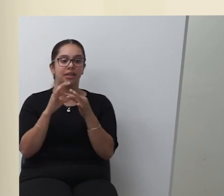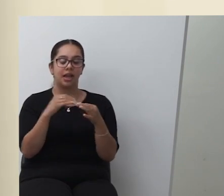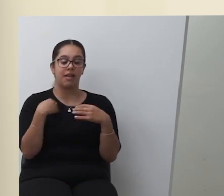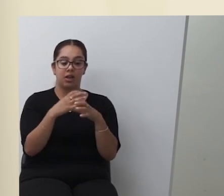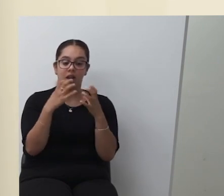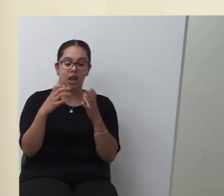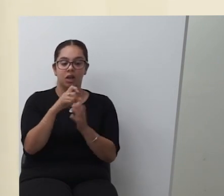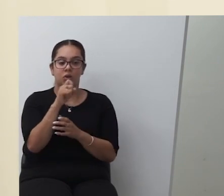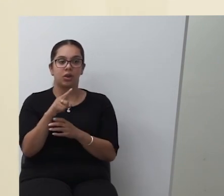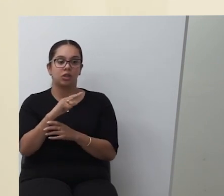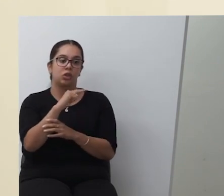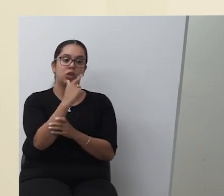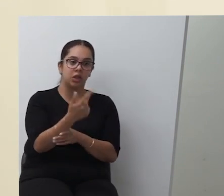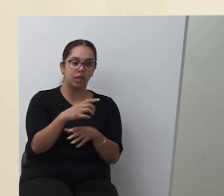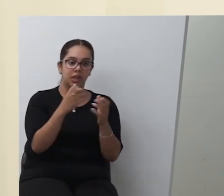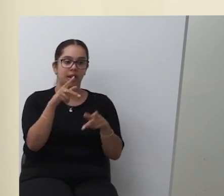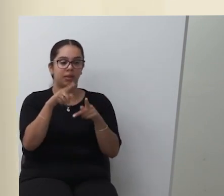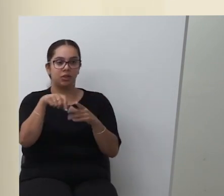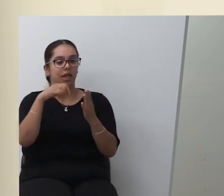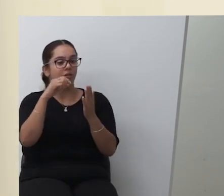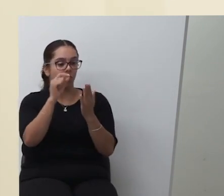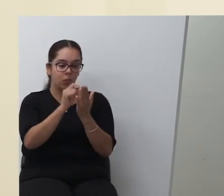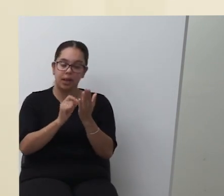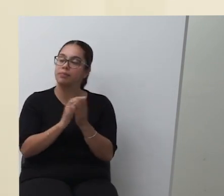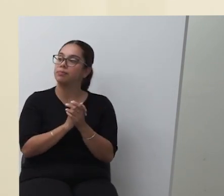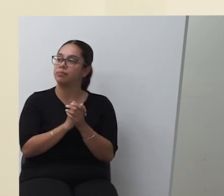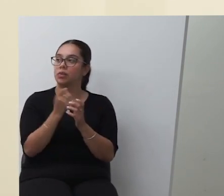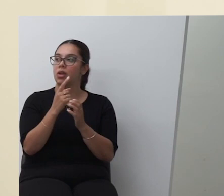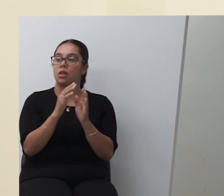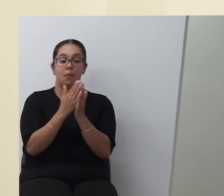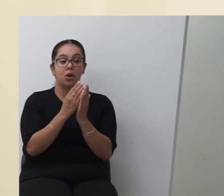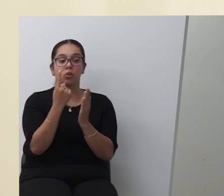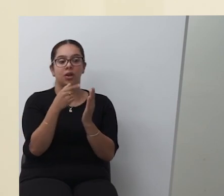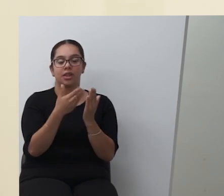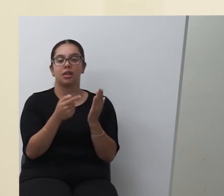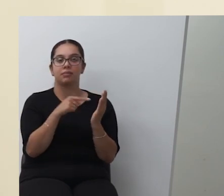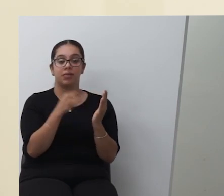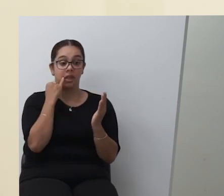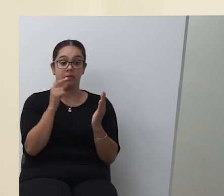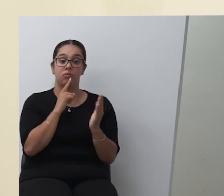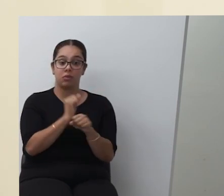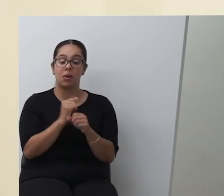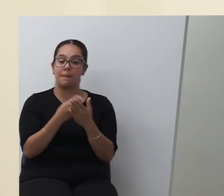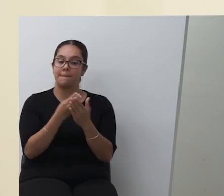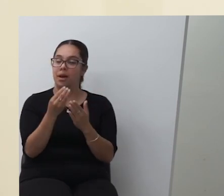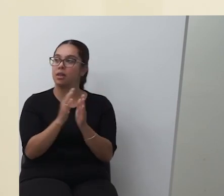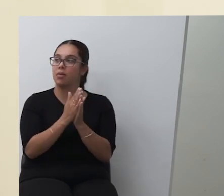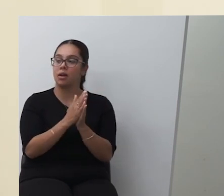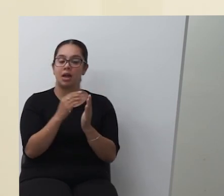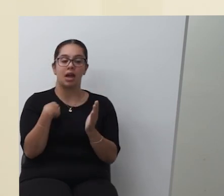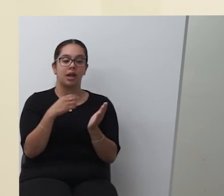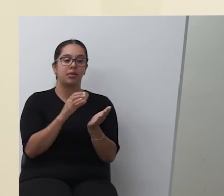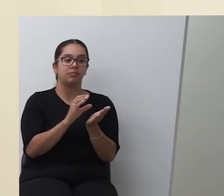your turn and lots of places where you can write. But the book is one thing. If you do purchase the book, all of the proceeds I'm going to